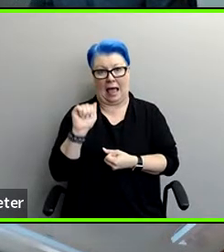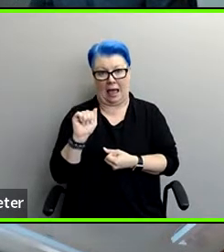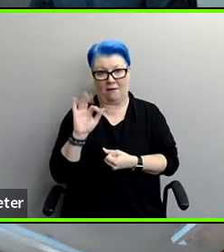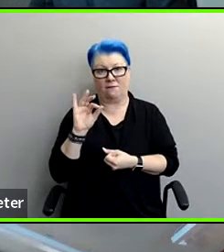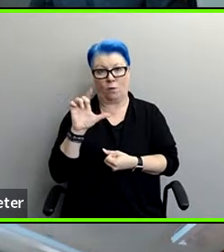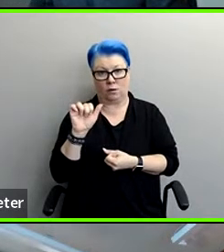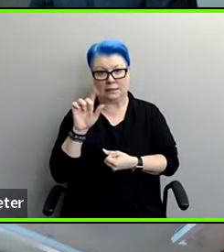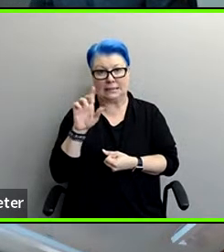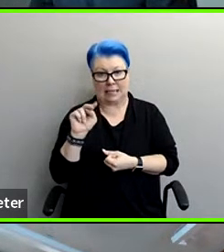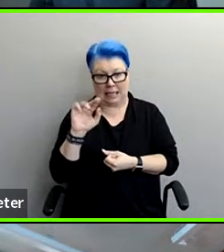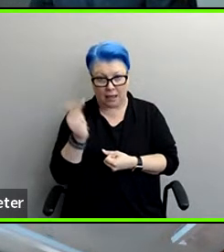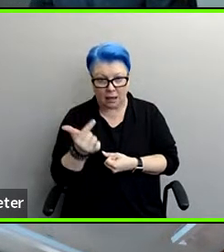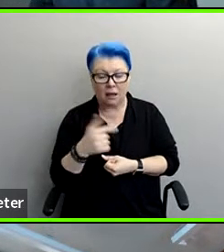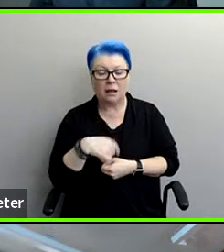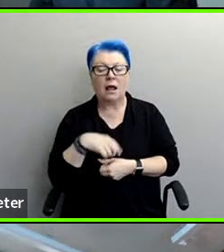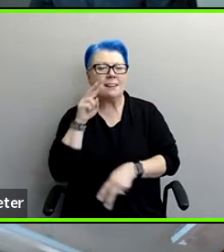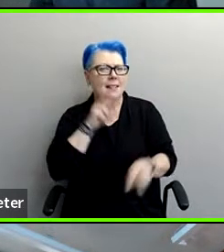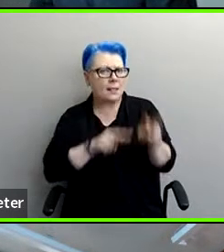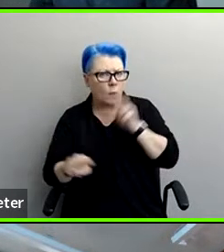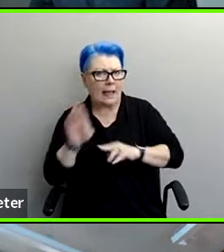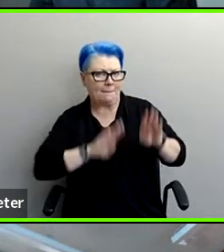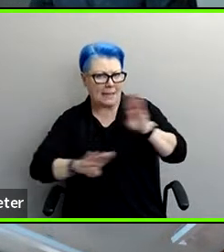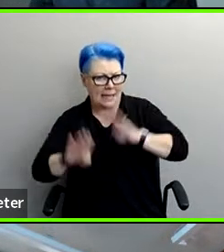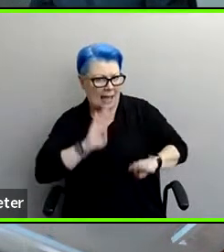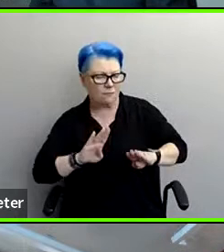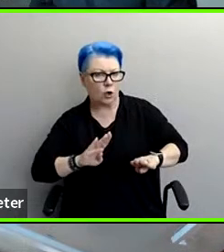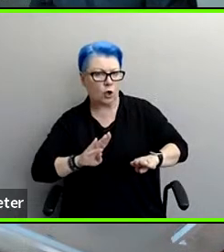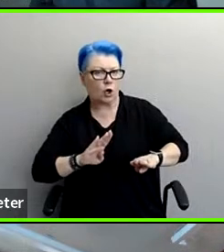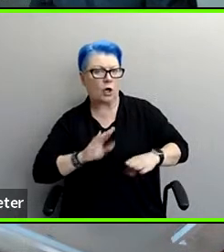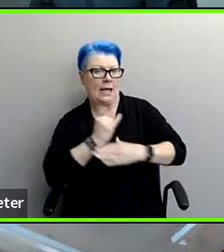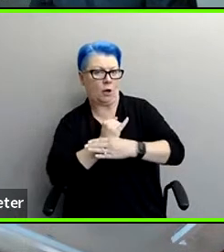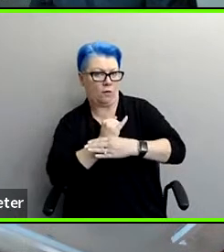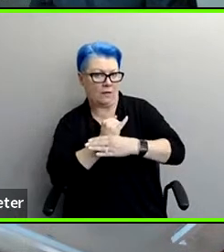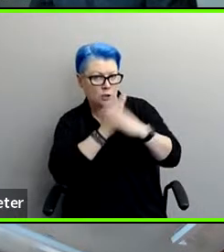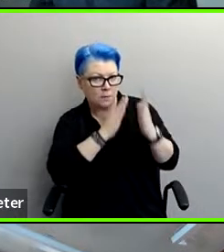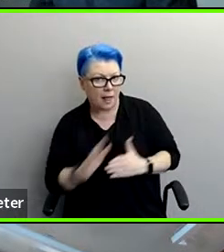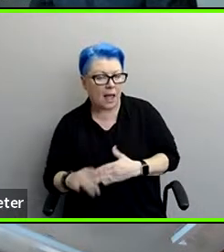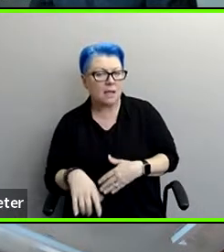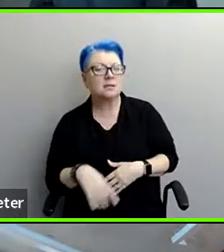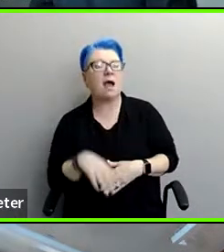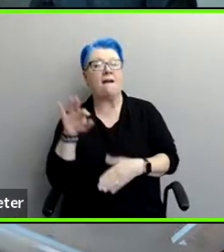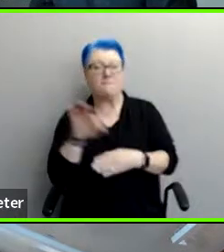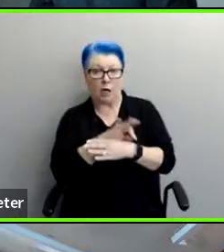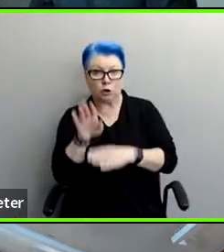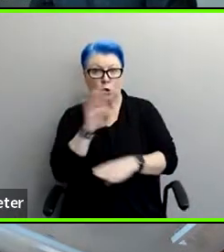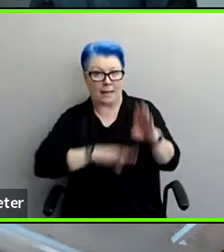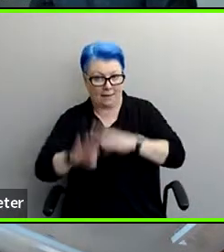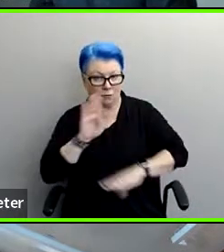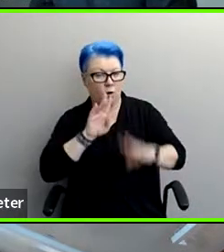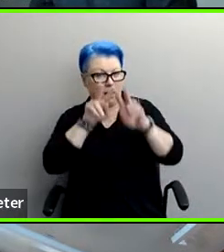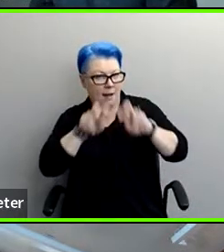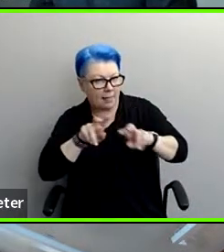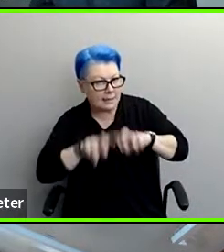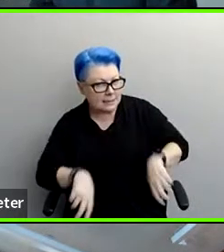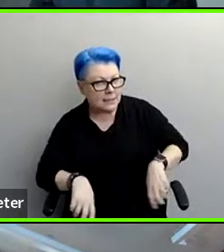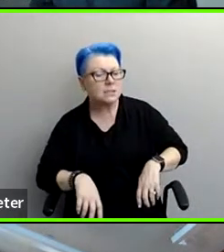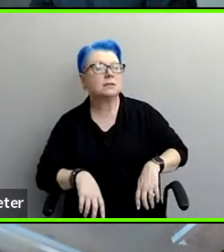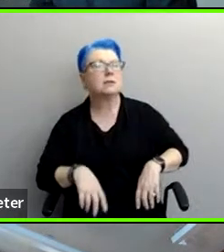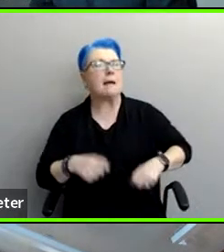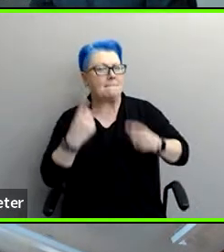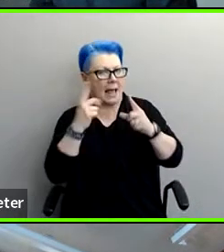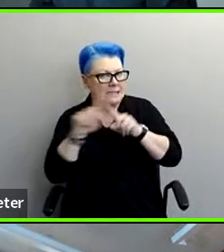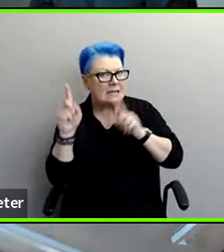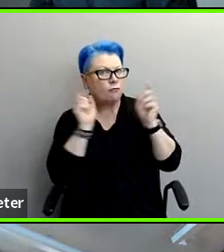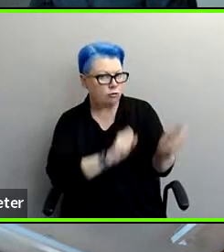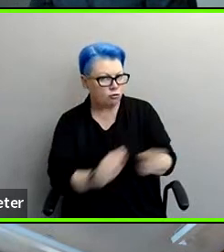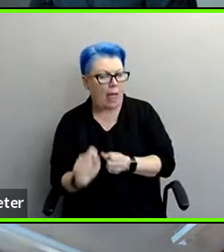at behavior intervention plans, functional behavior analysis. So there are lots of